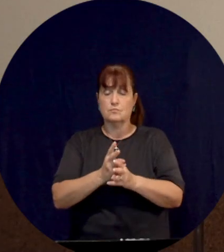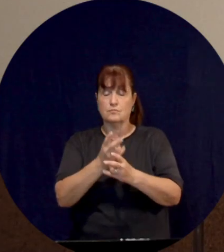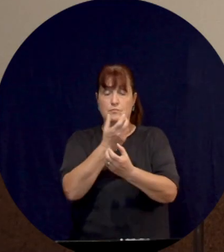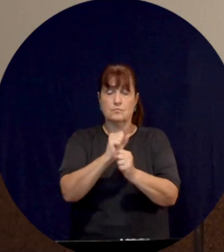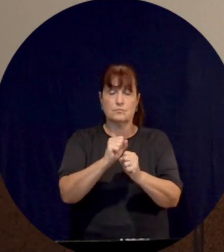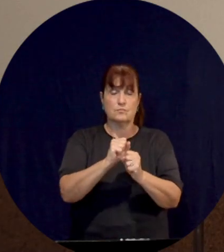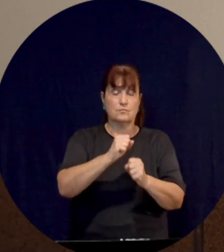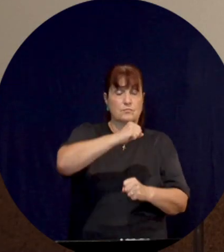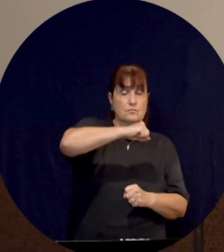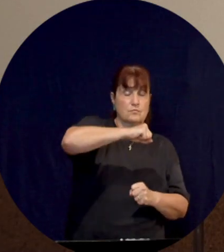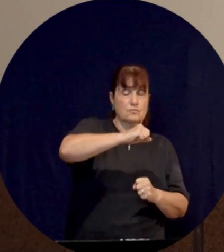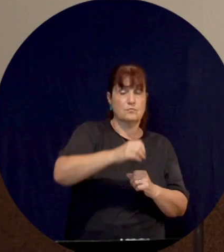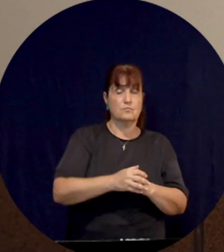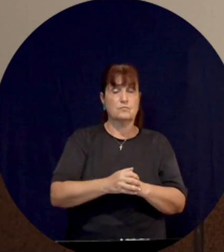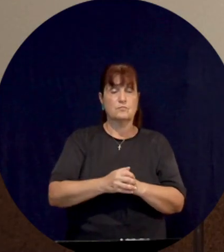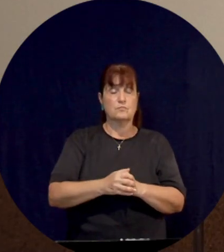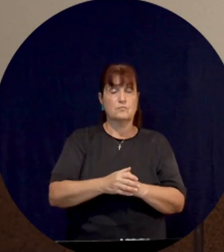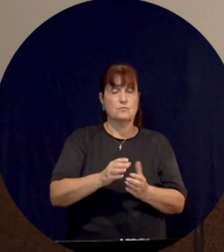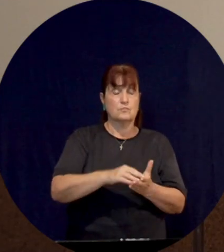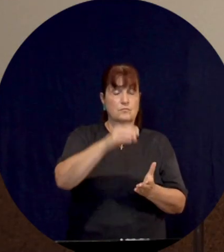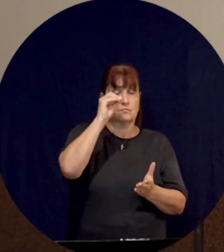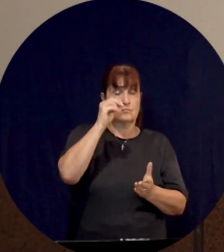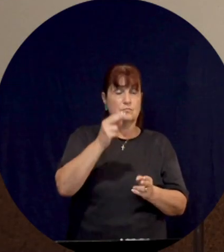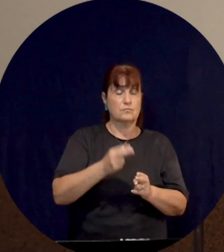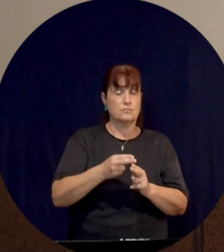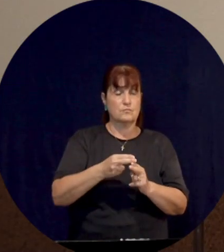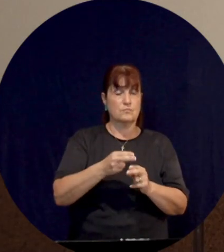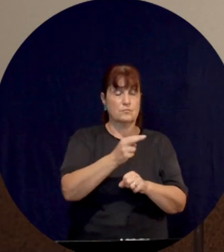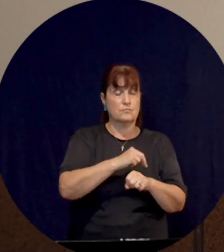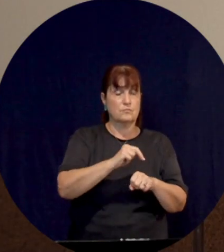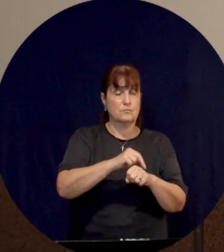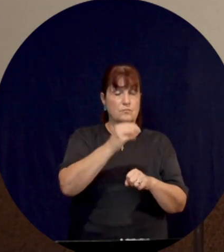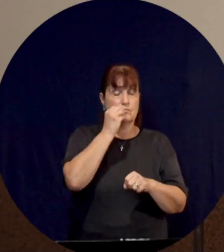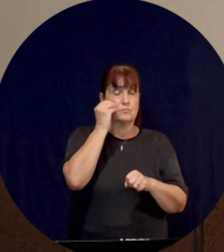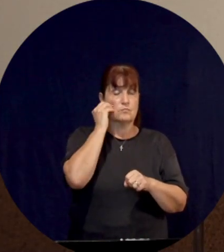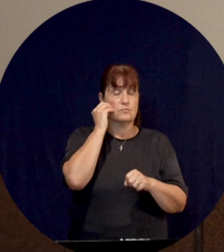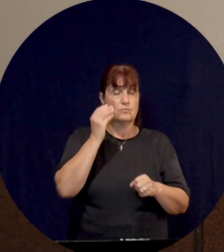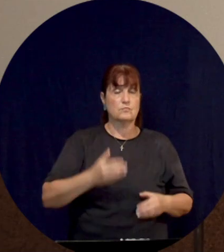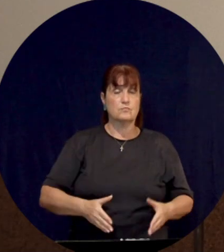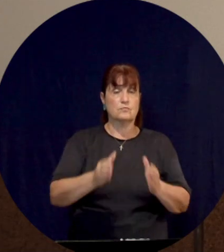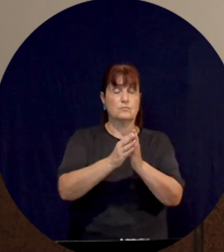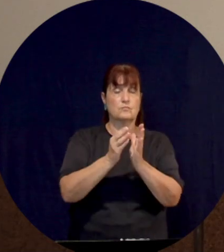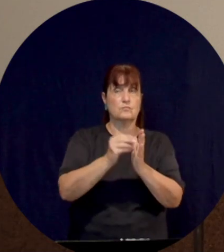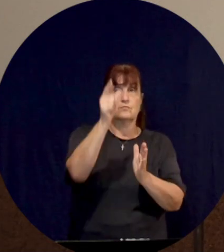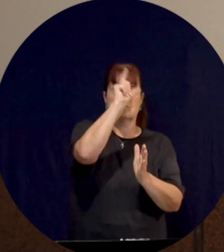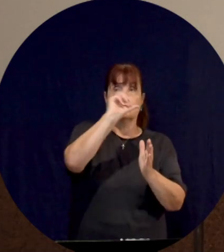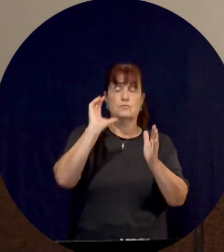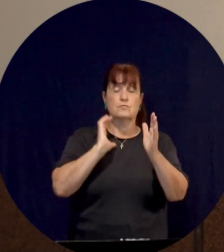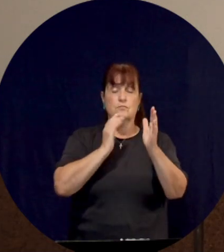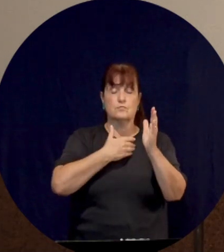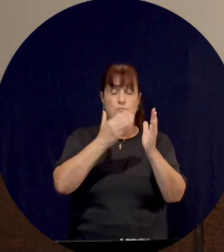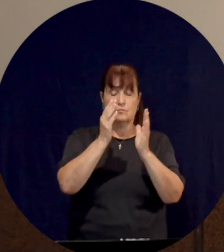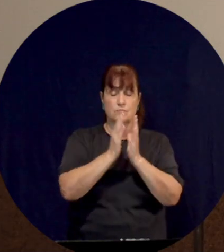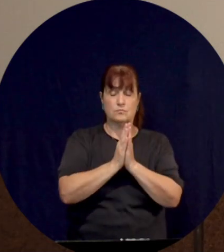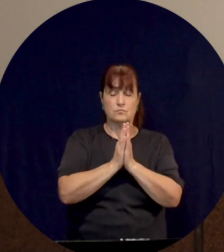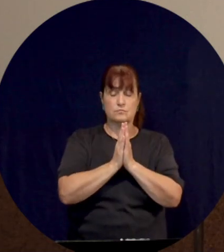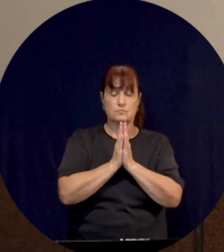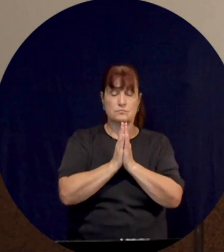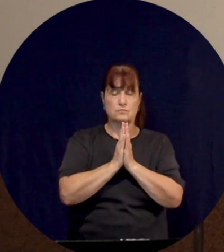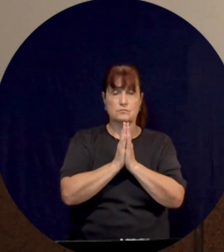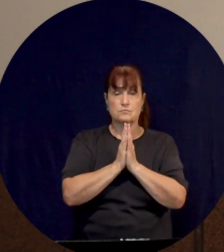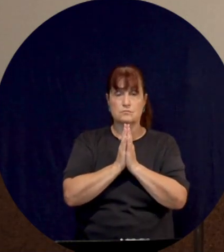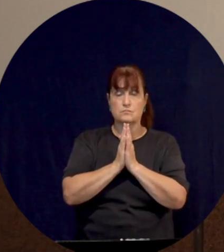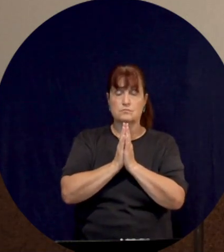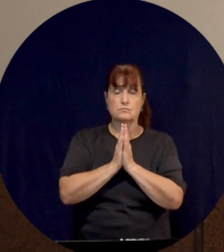from harm as they learn to call a new nation home. Let us pray to the Lord. Lord, hear our